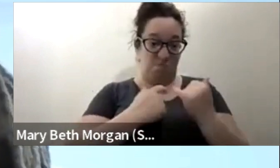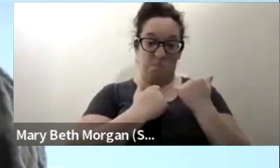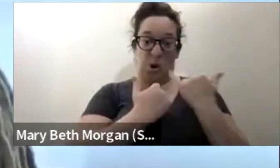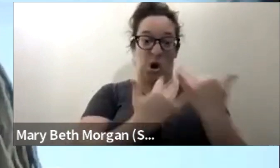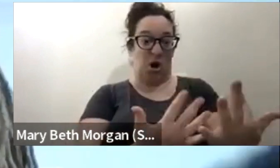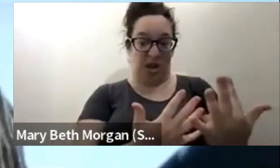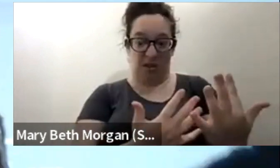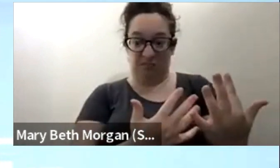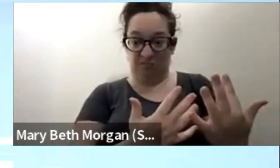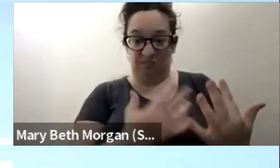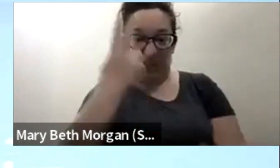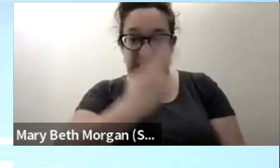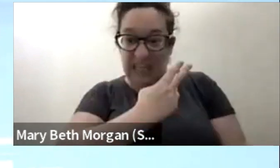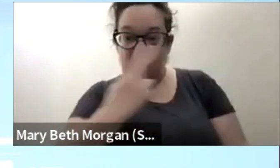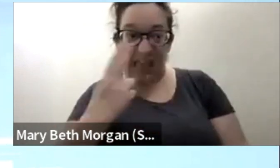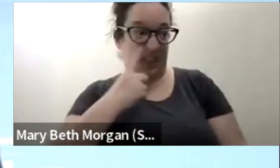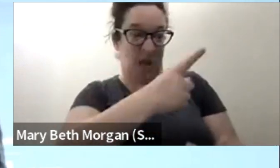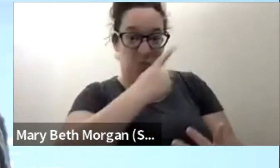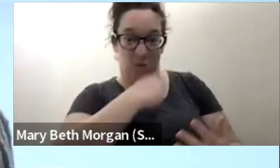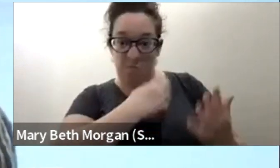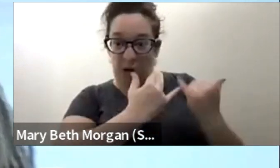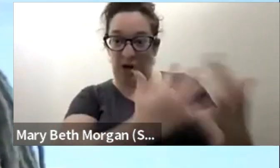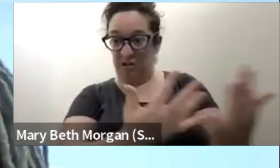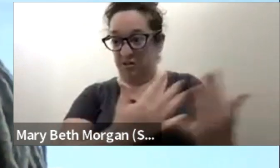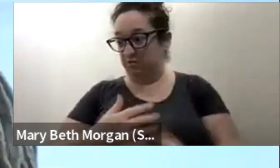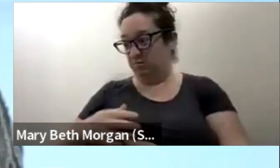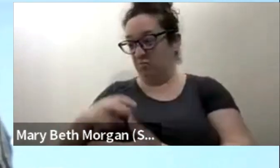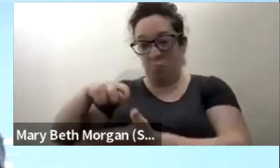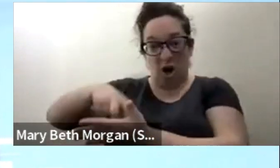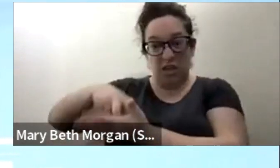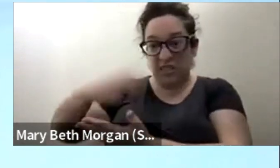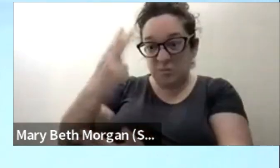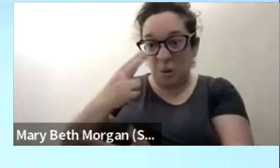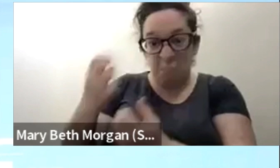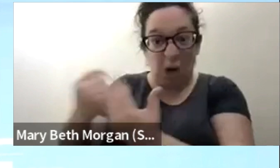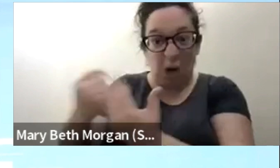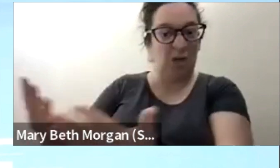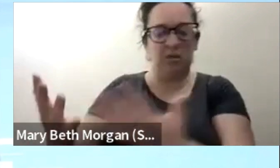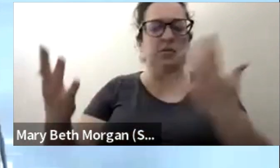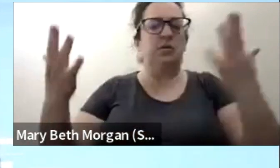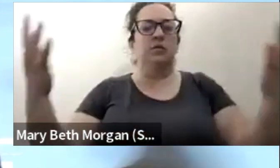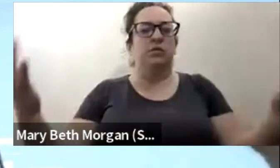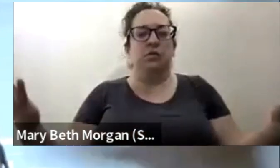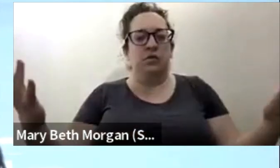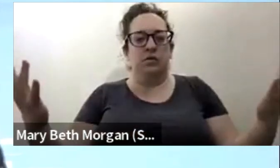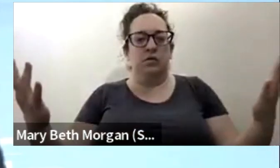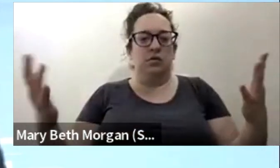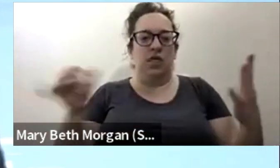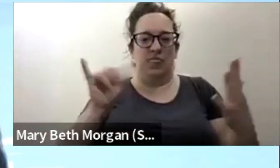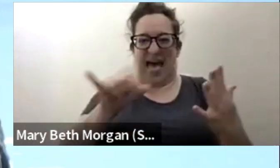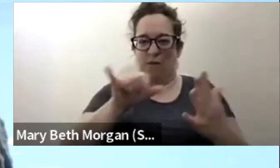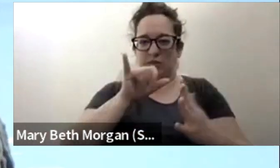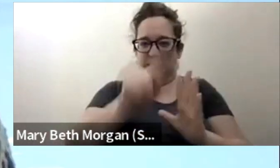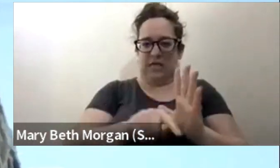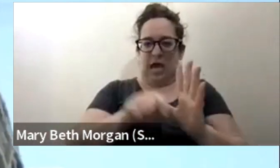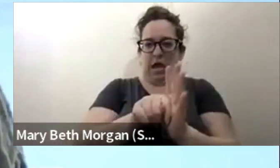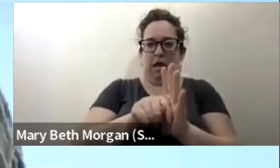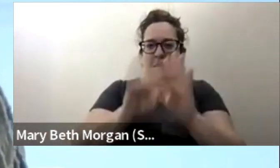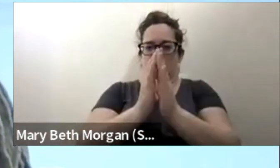discussion over, and also very Catholic in parts of Scotland, and they're not, all of those things were coming together in